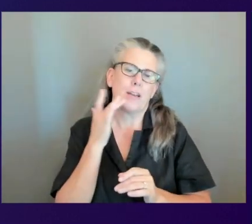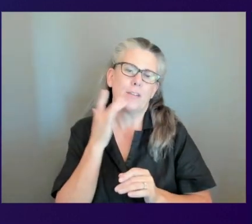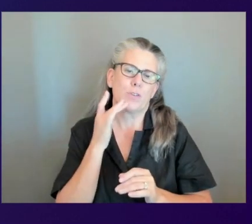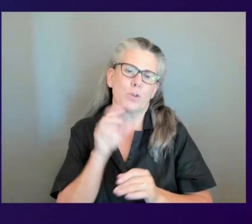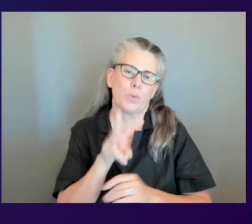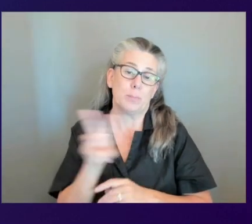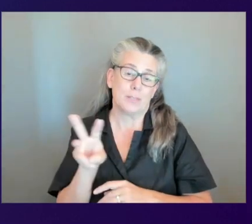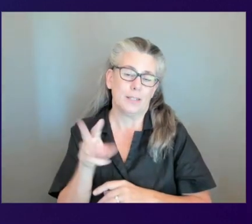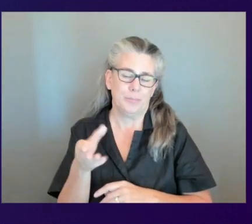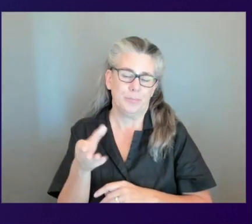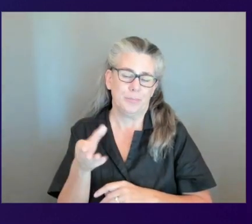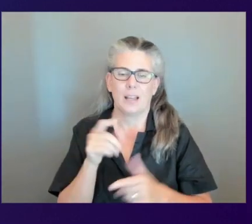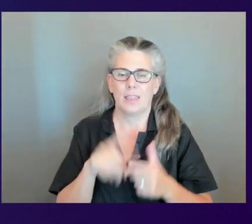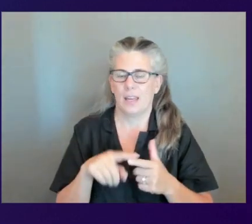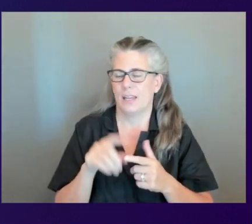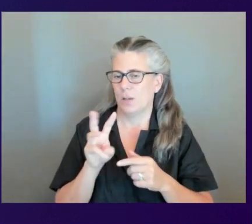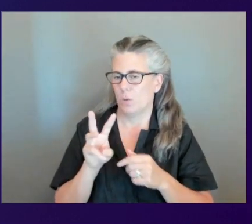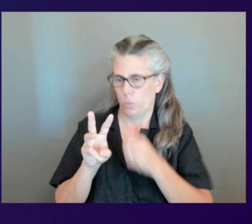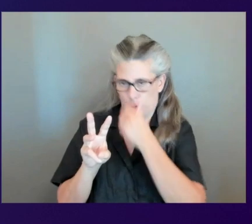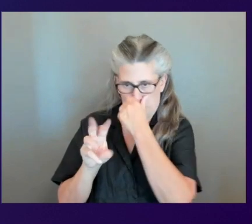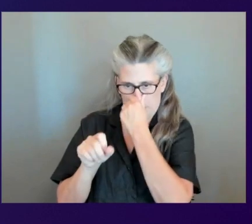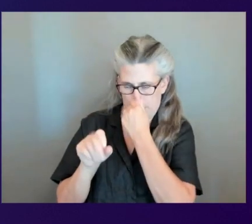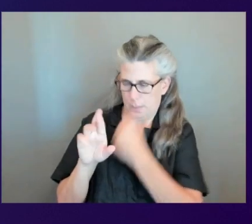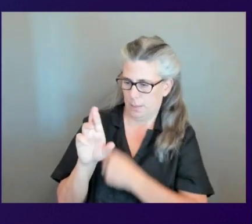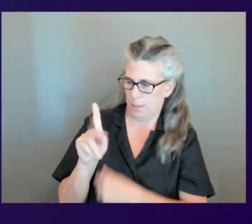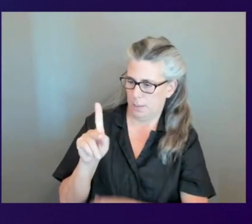I'm going to go to my Workspaces web portal.